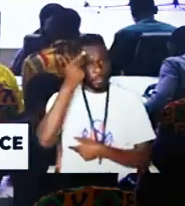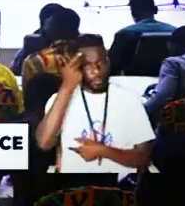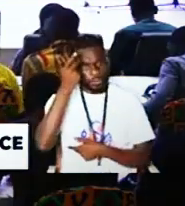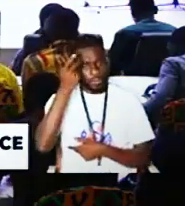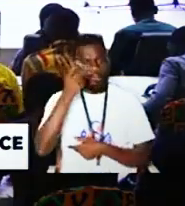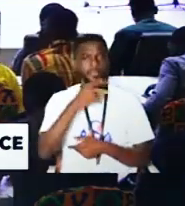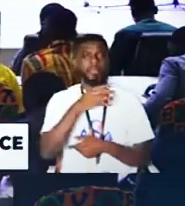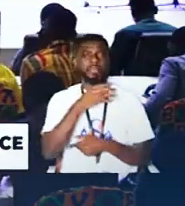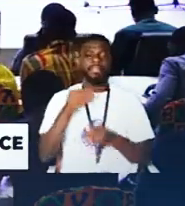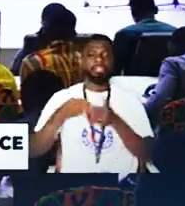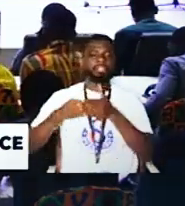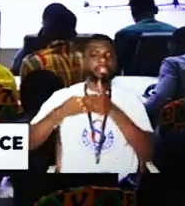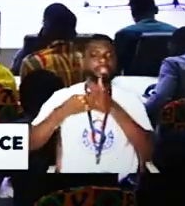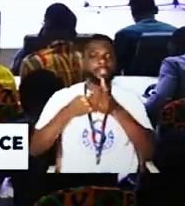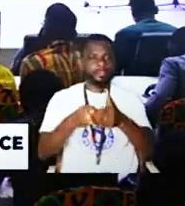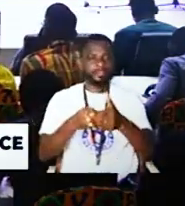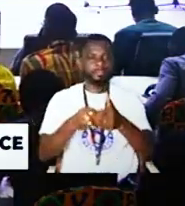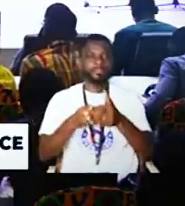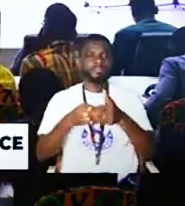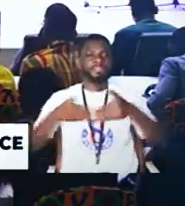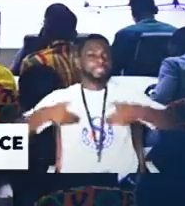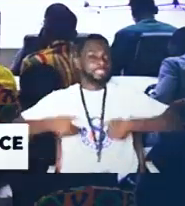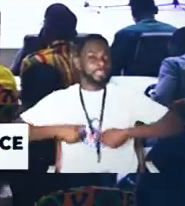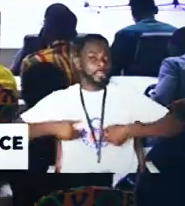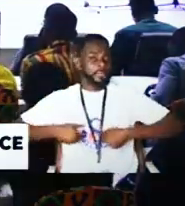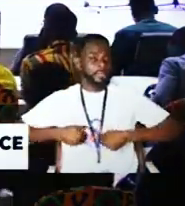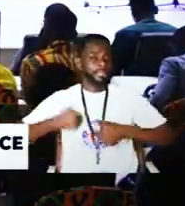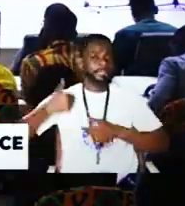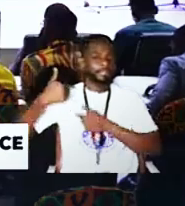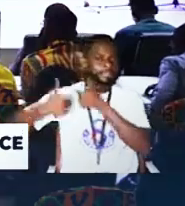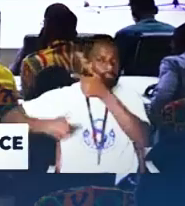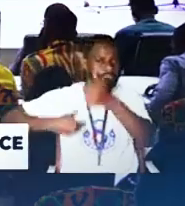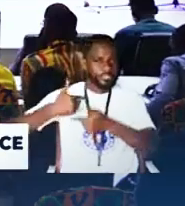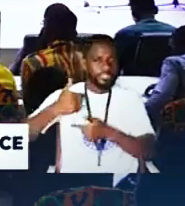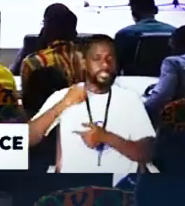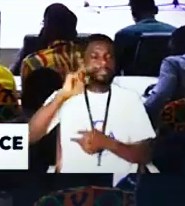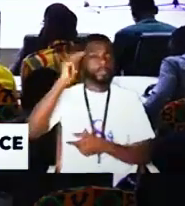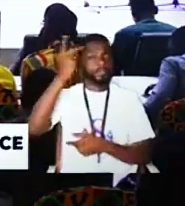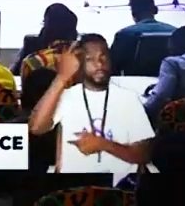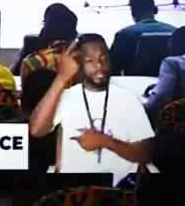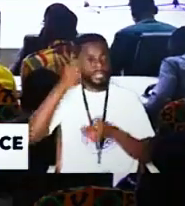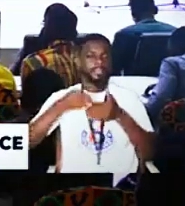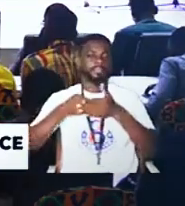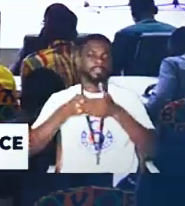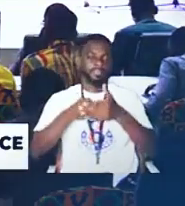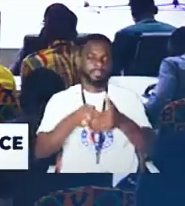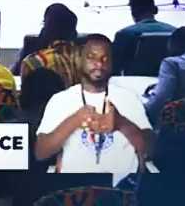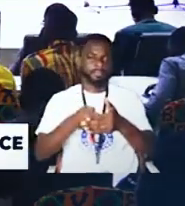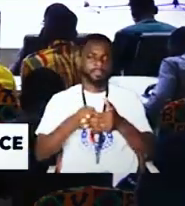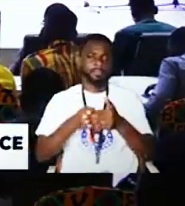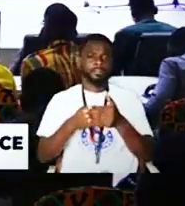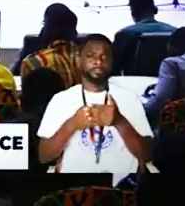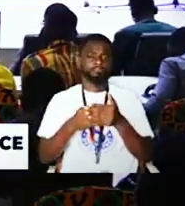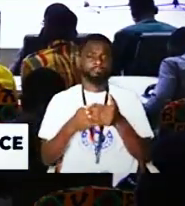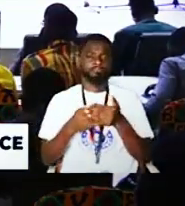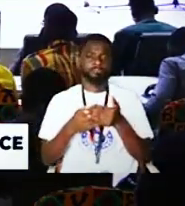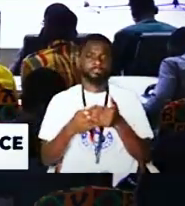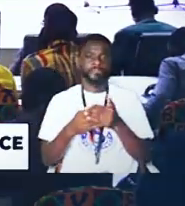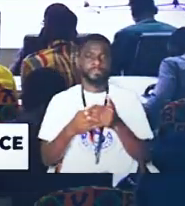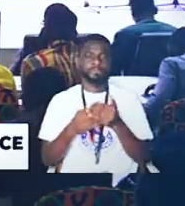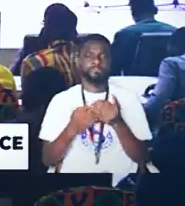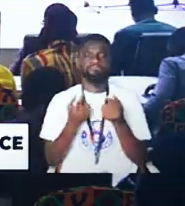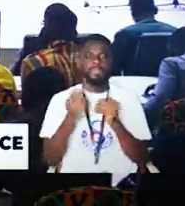and leaders. Younger generations of politicians and leaders. We are looking at